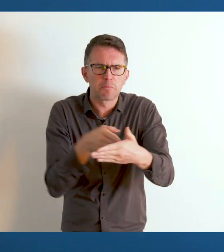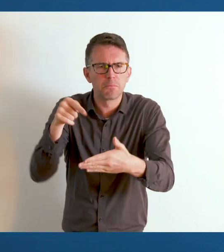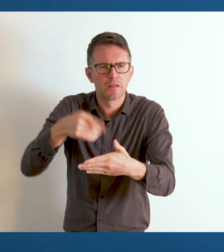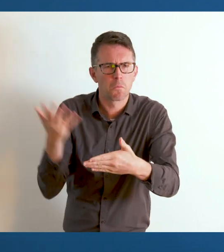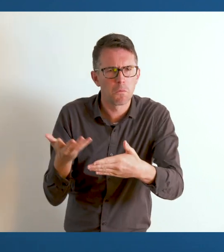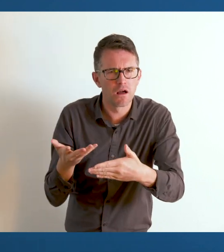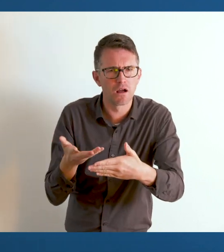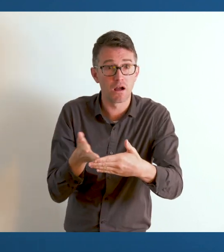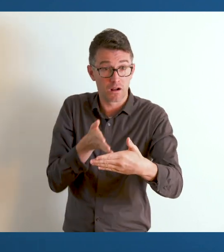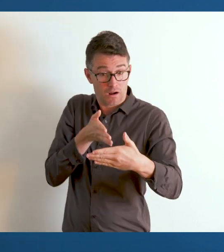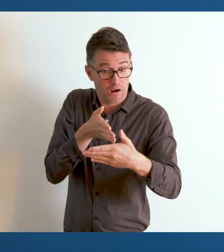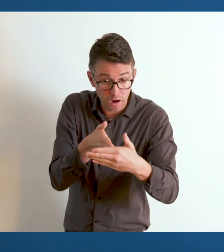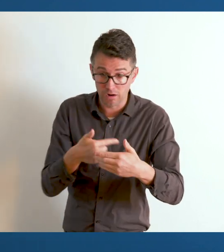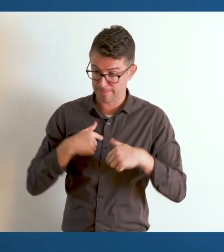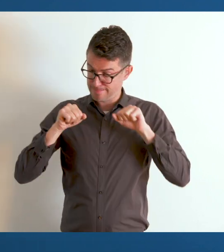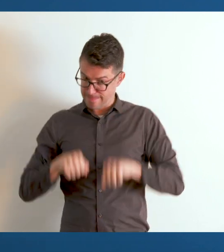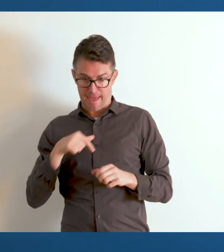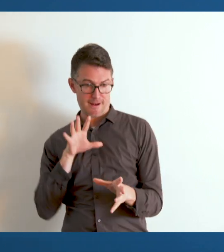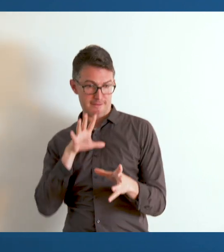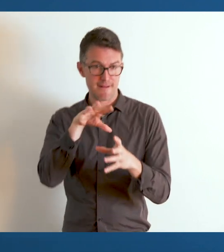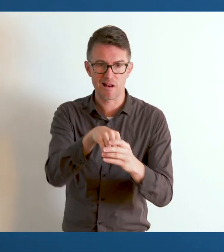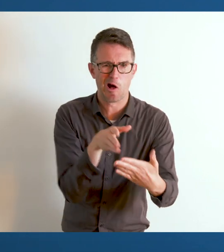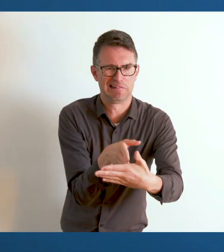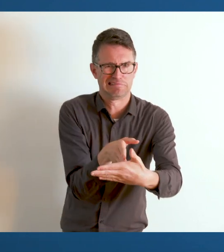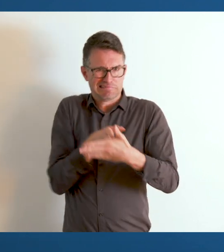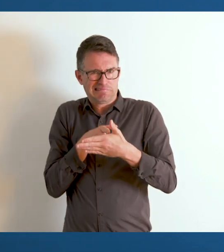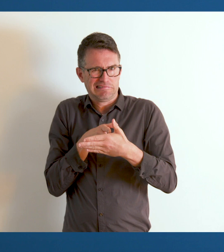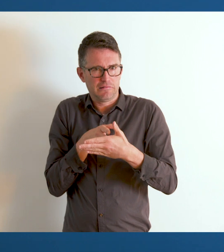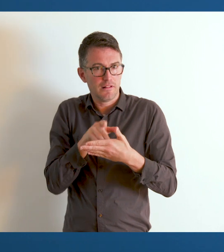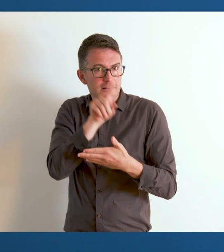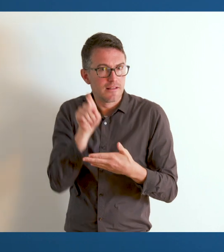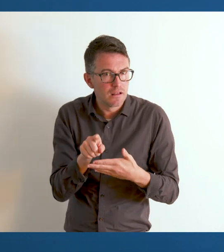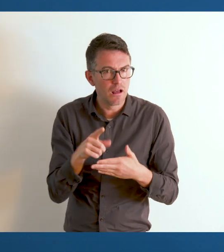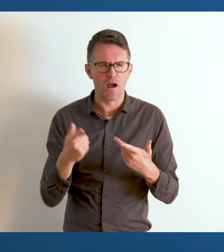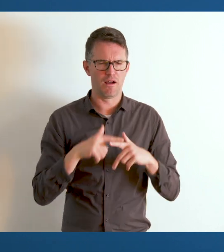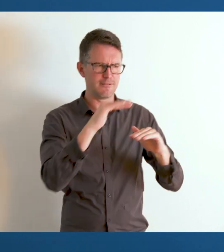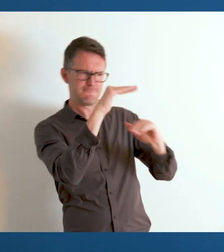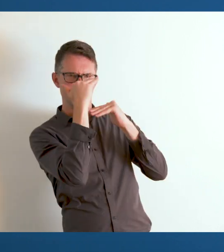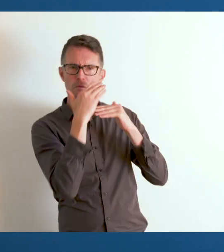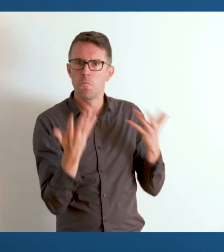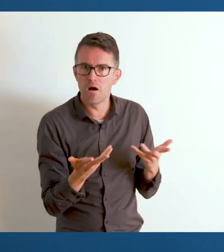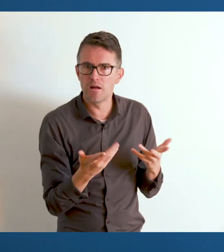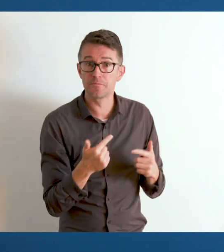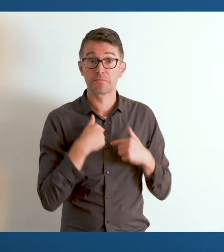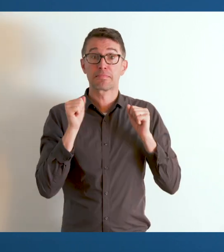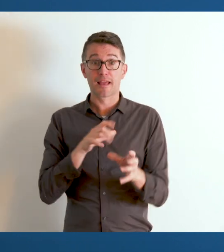your capacity to do things, and restrictions in participation or your